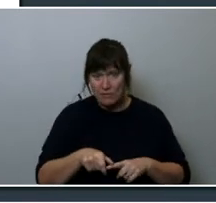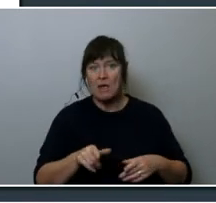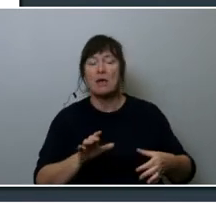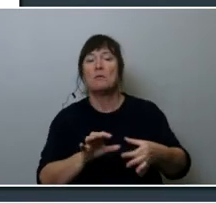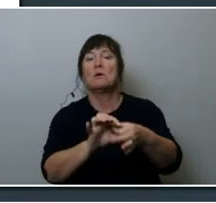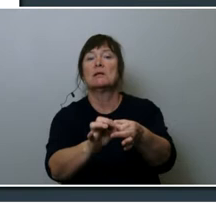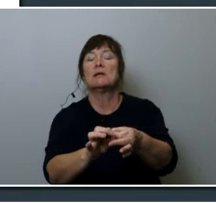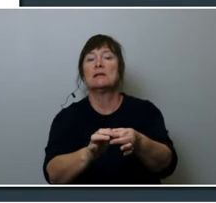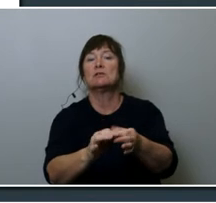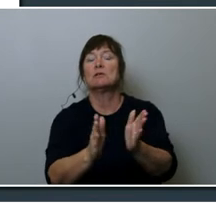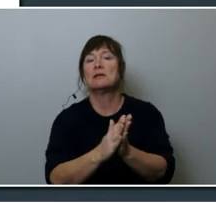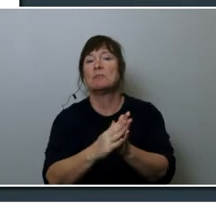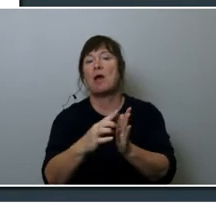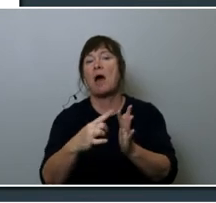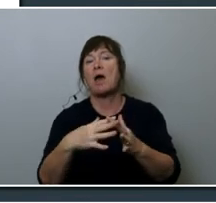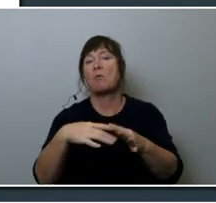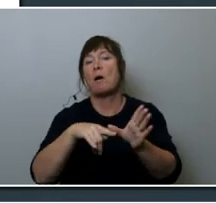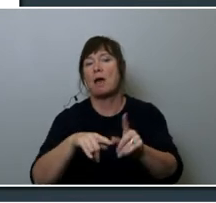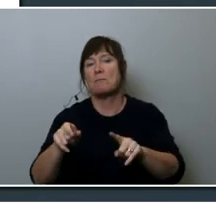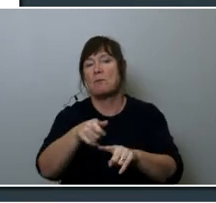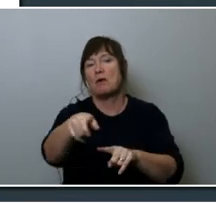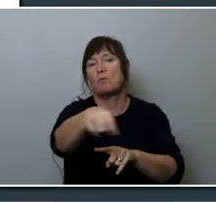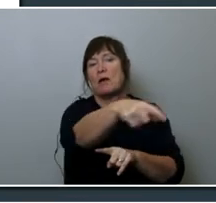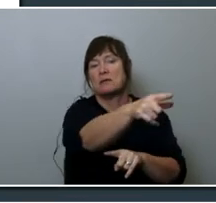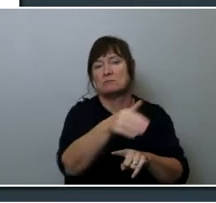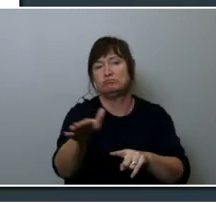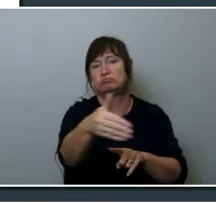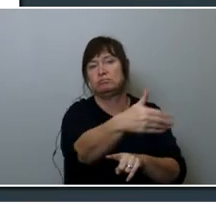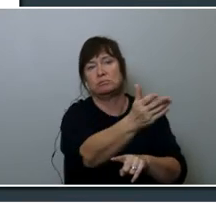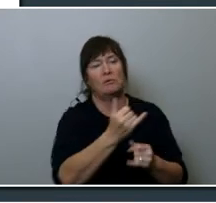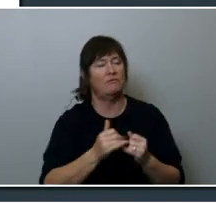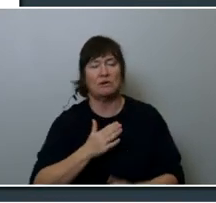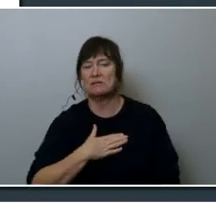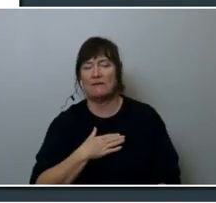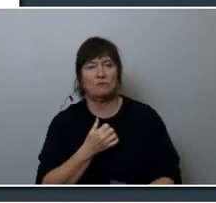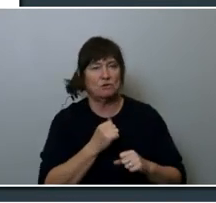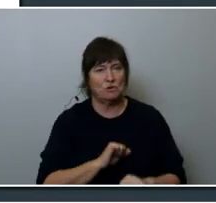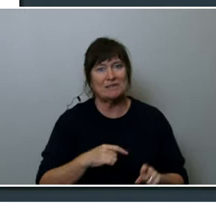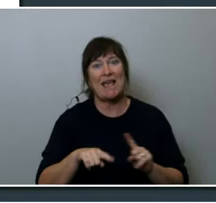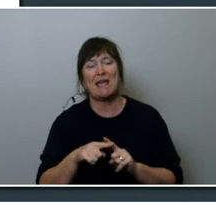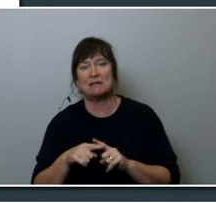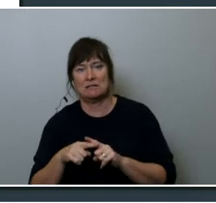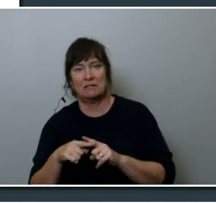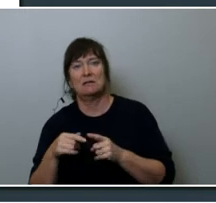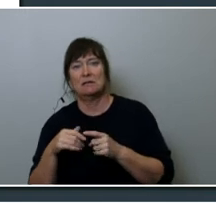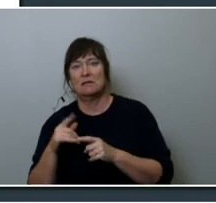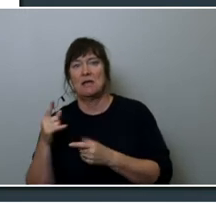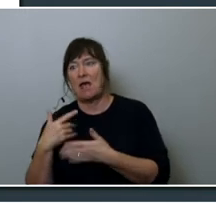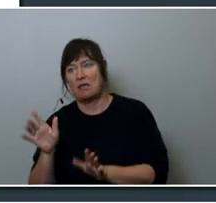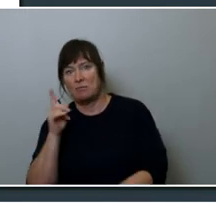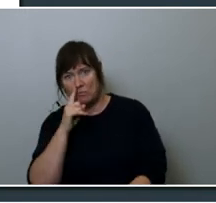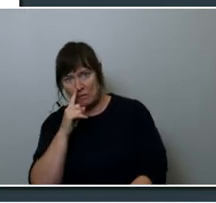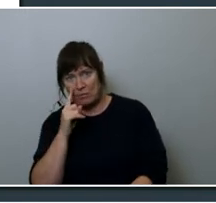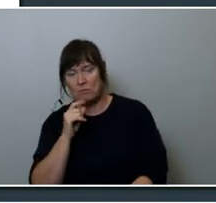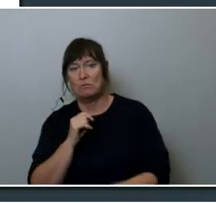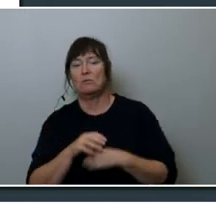Napier Highway pathways, so it'd be really safe for students and the general public getting to Taradale, getting into